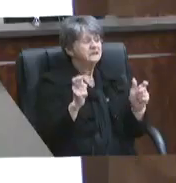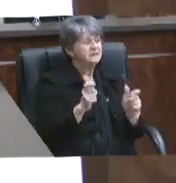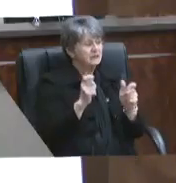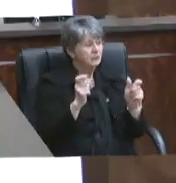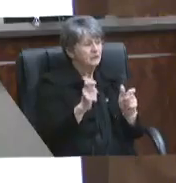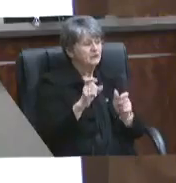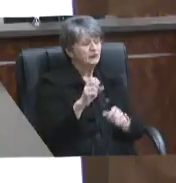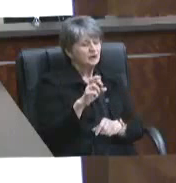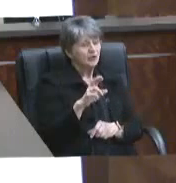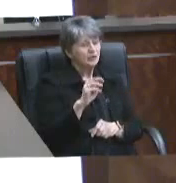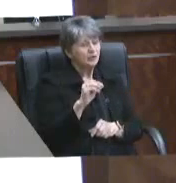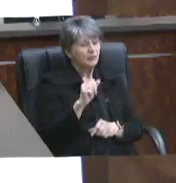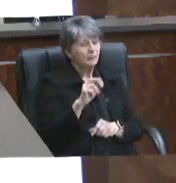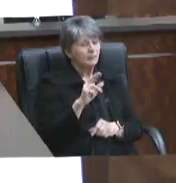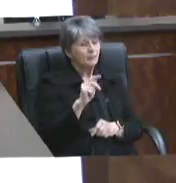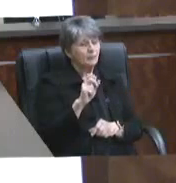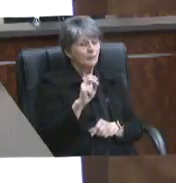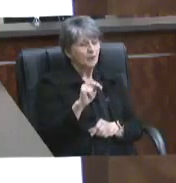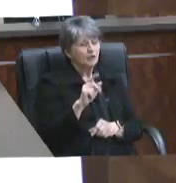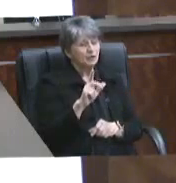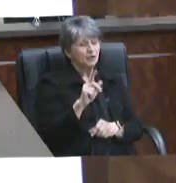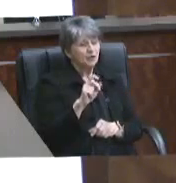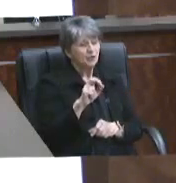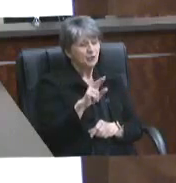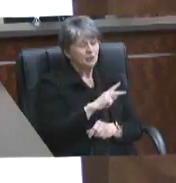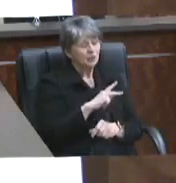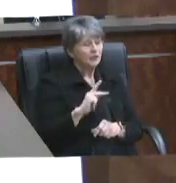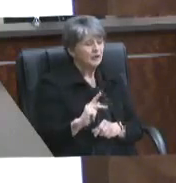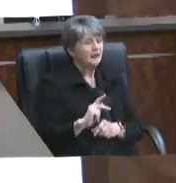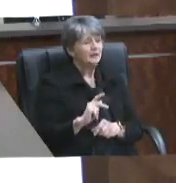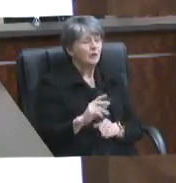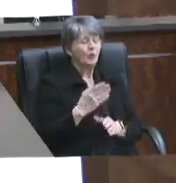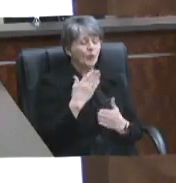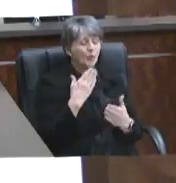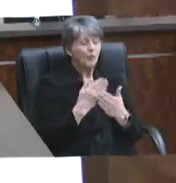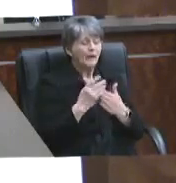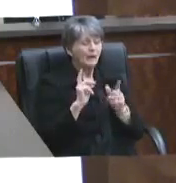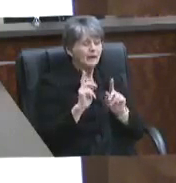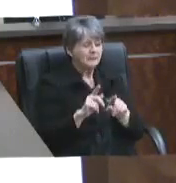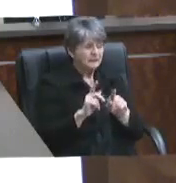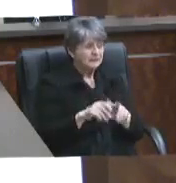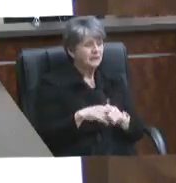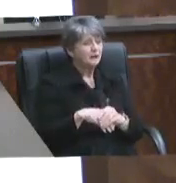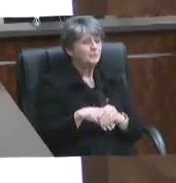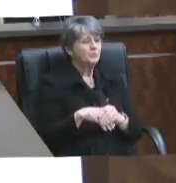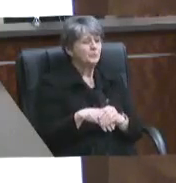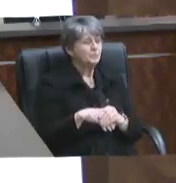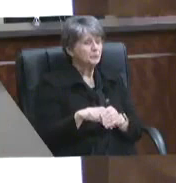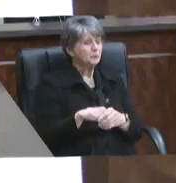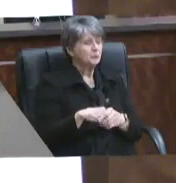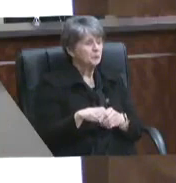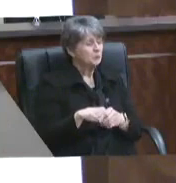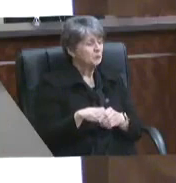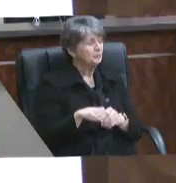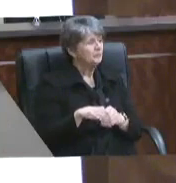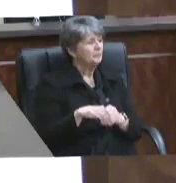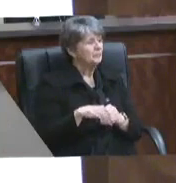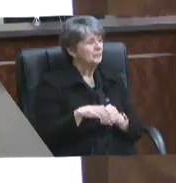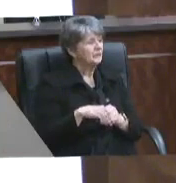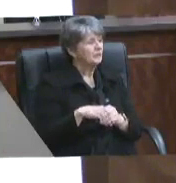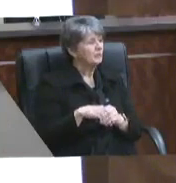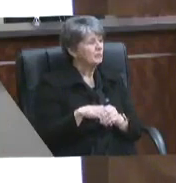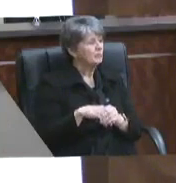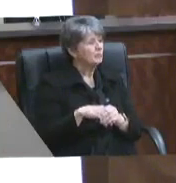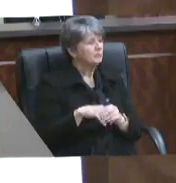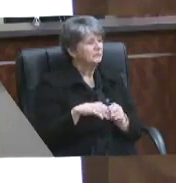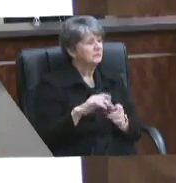Like Councilman DeWalt said, it was well attended. I learned a lot of information as well. I didn't know Martin Luther King's name was Michael before he changed it to Martin, so I thought I